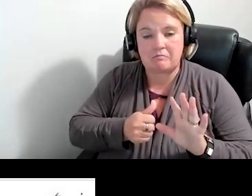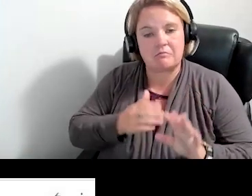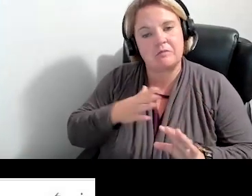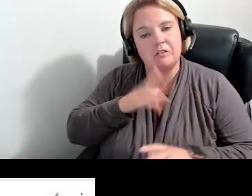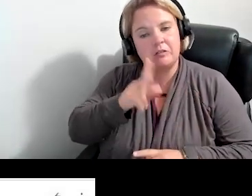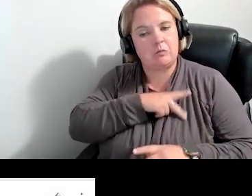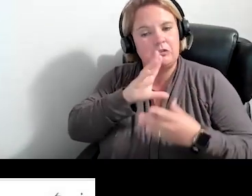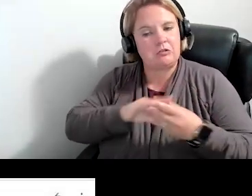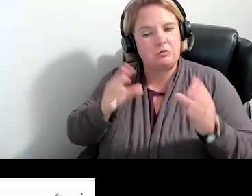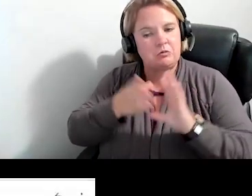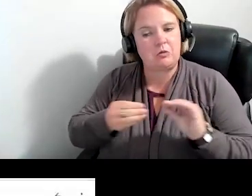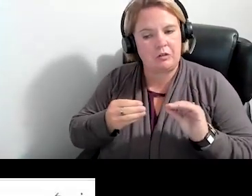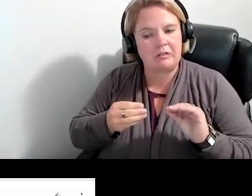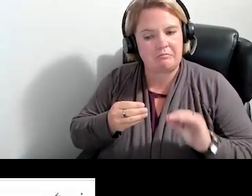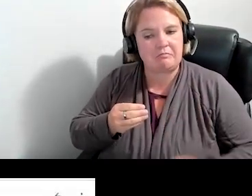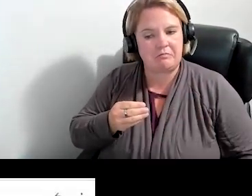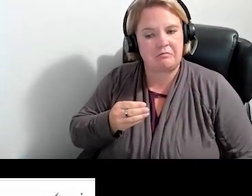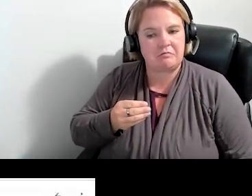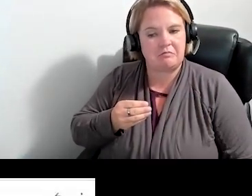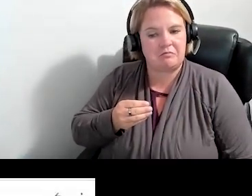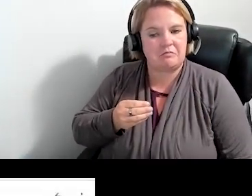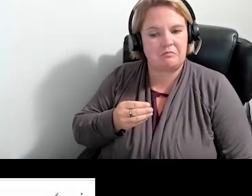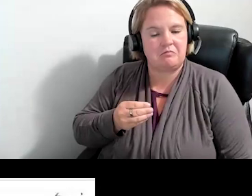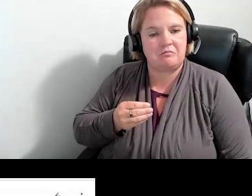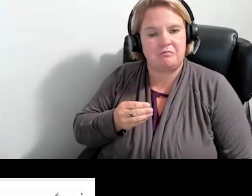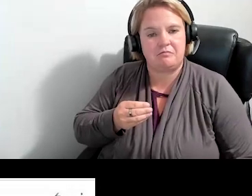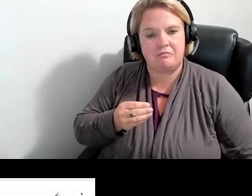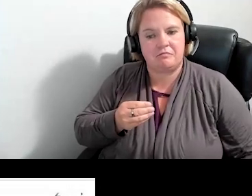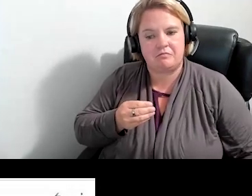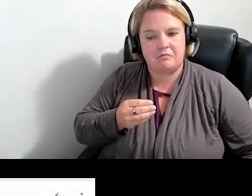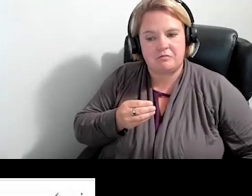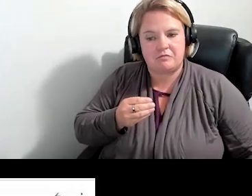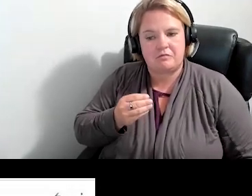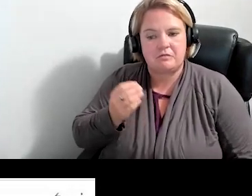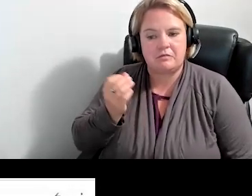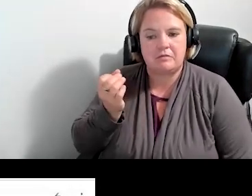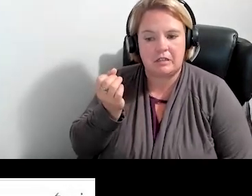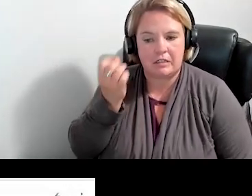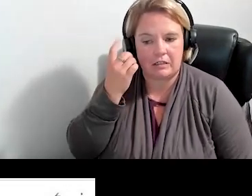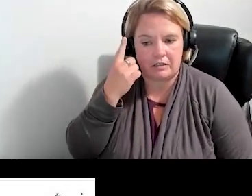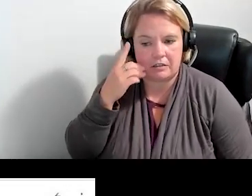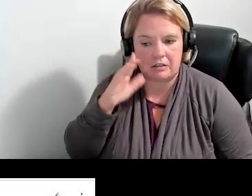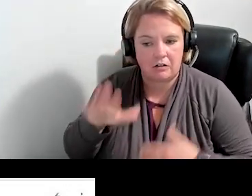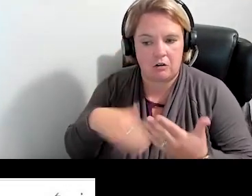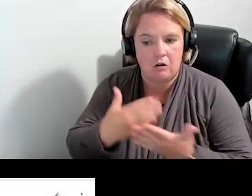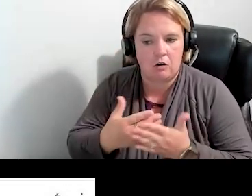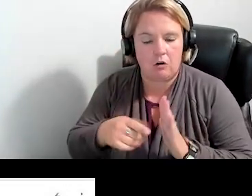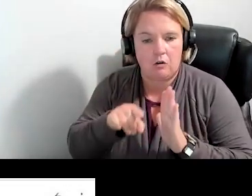stories, I understand all the, the negatives